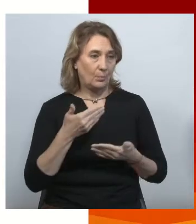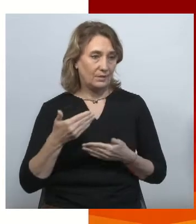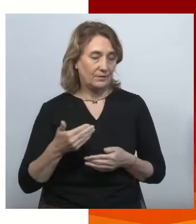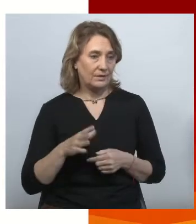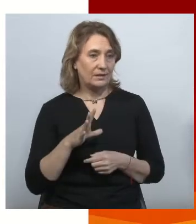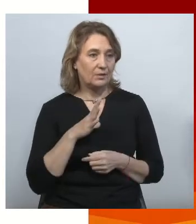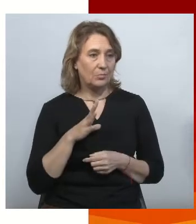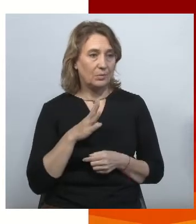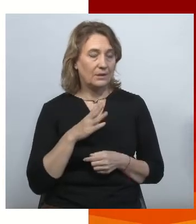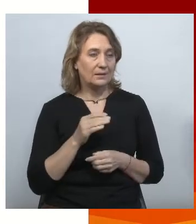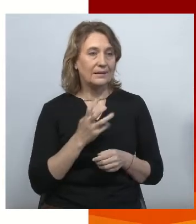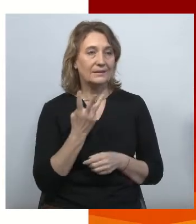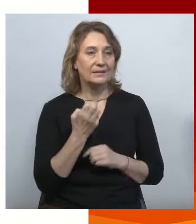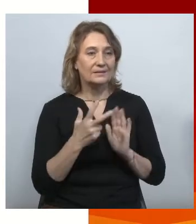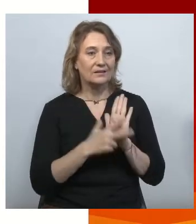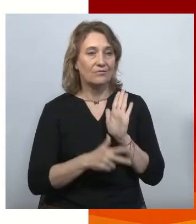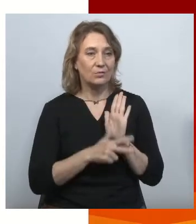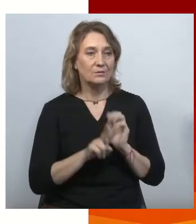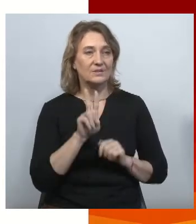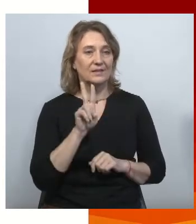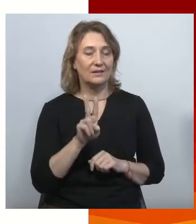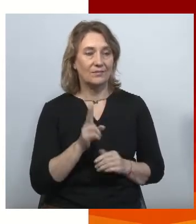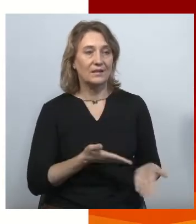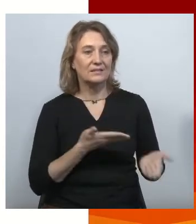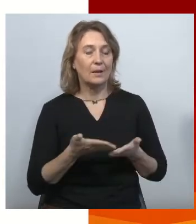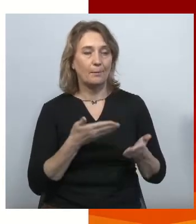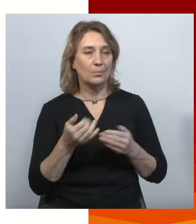offline media. We received